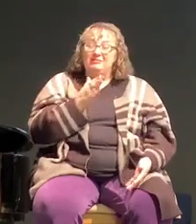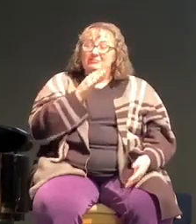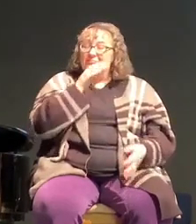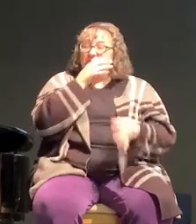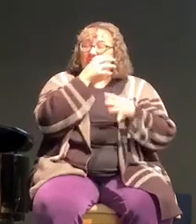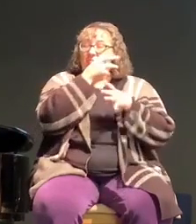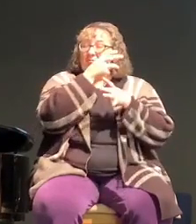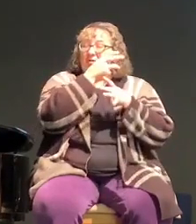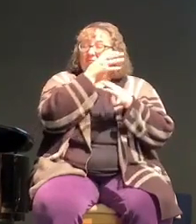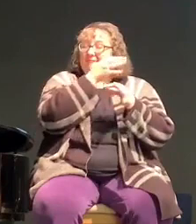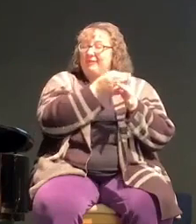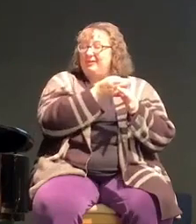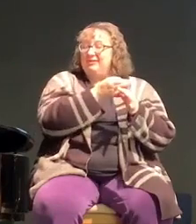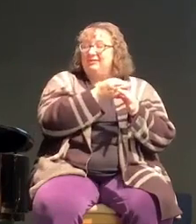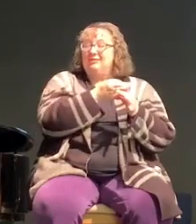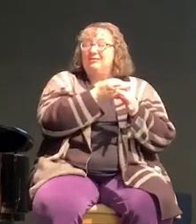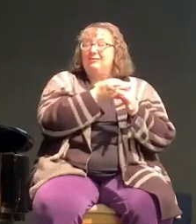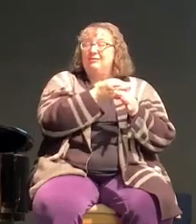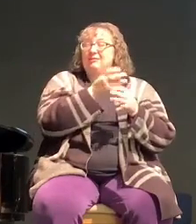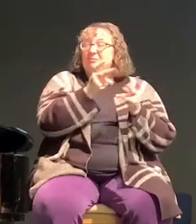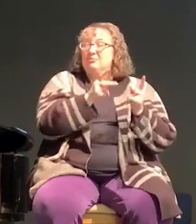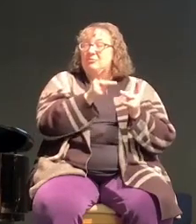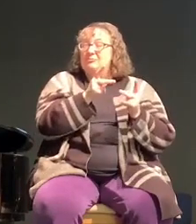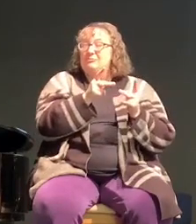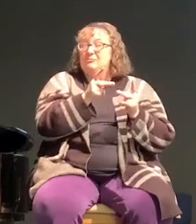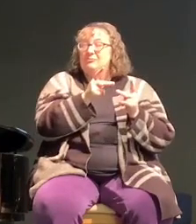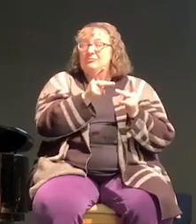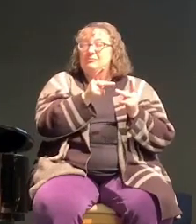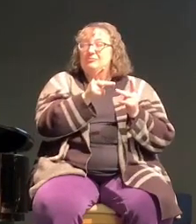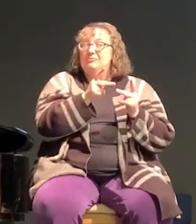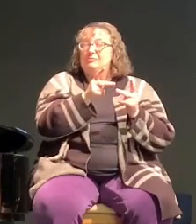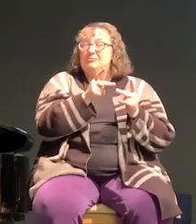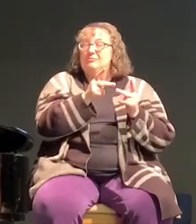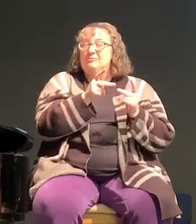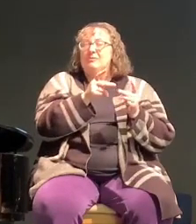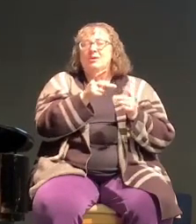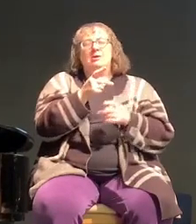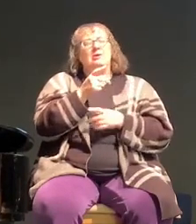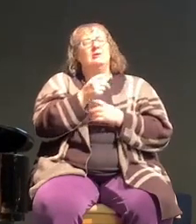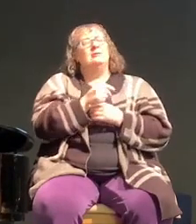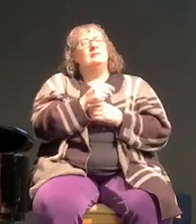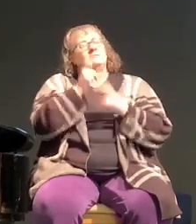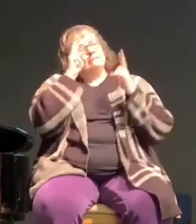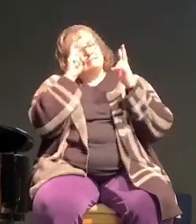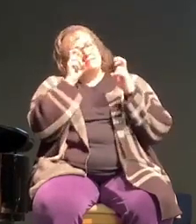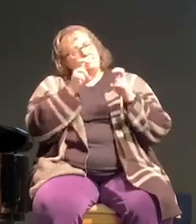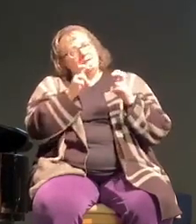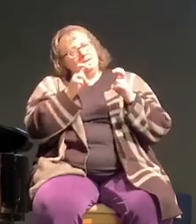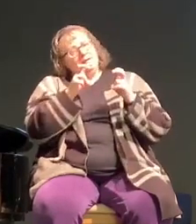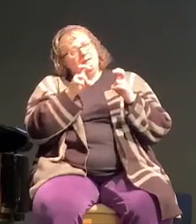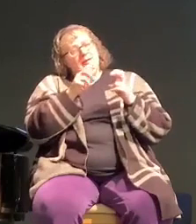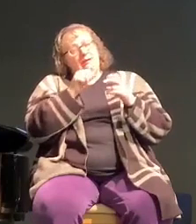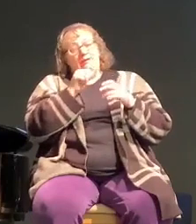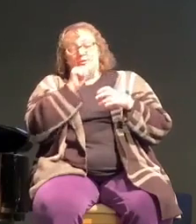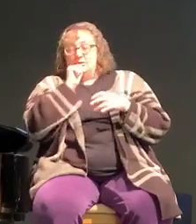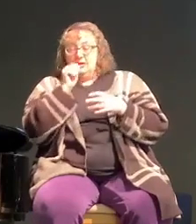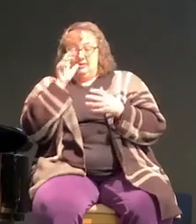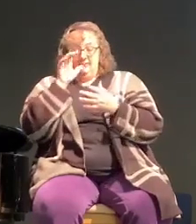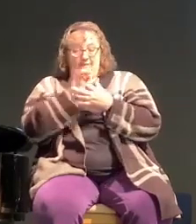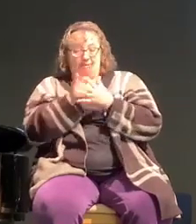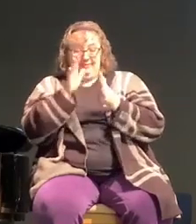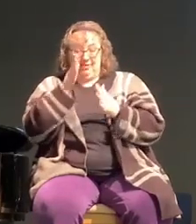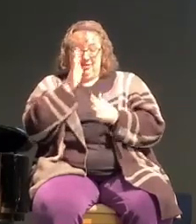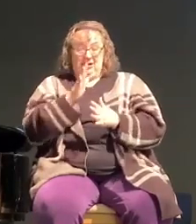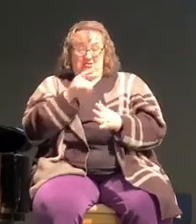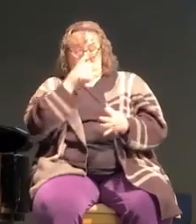don't put my faith in people? And when you really look at it, as someone that is not a believer in God, and you look and you say,